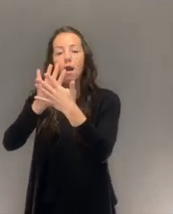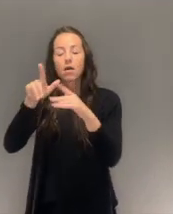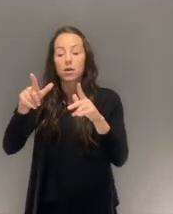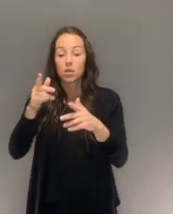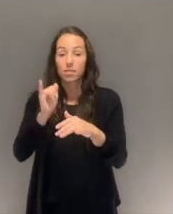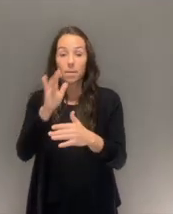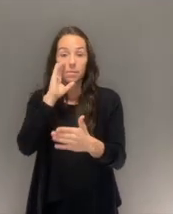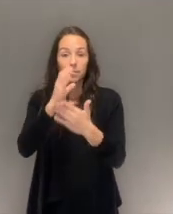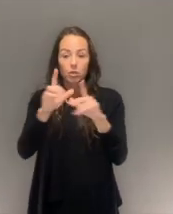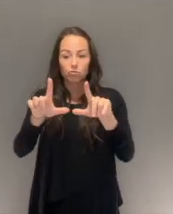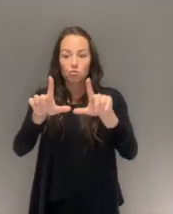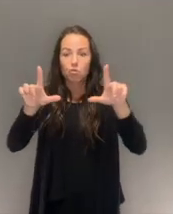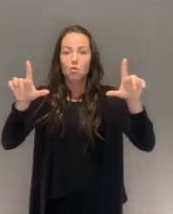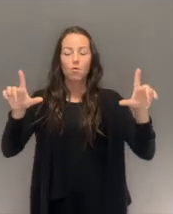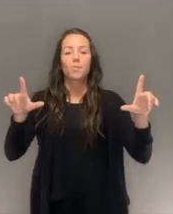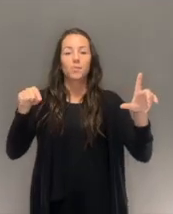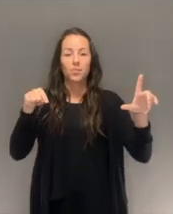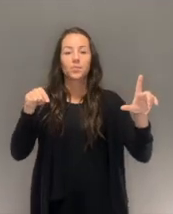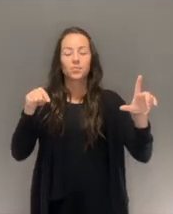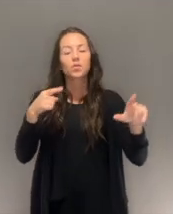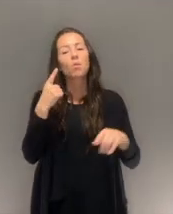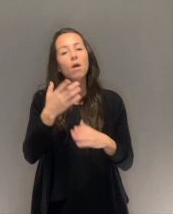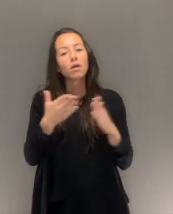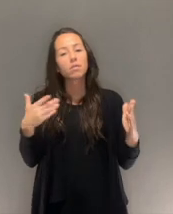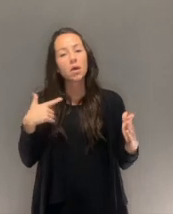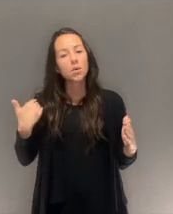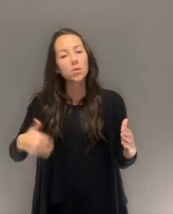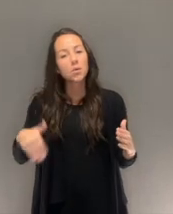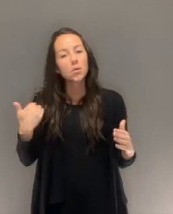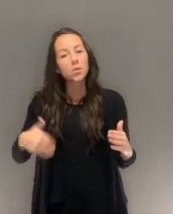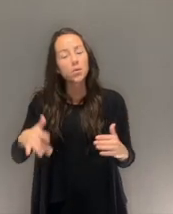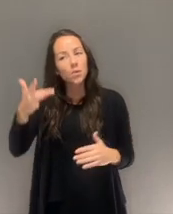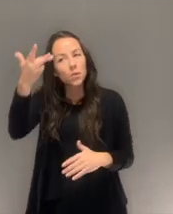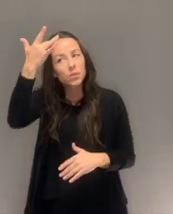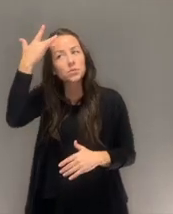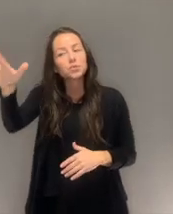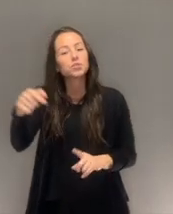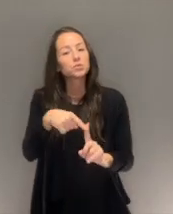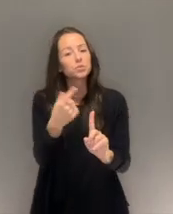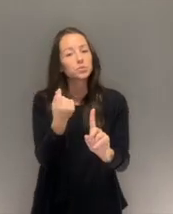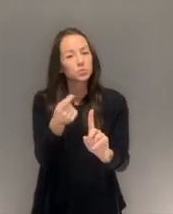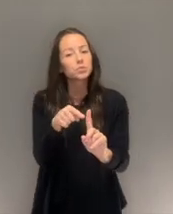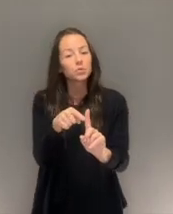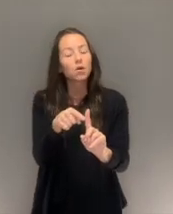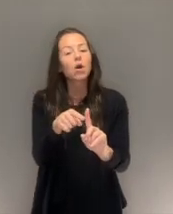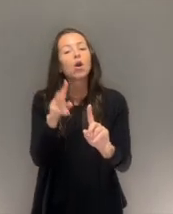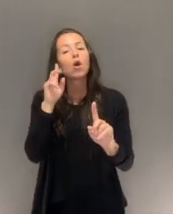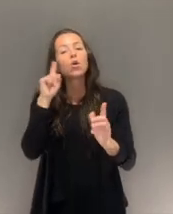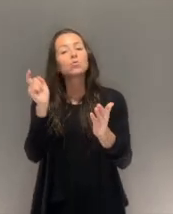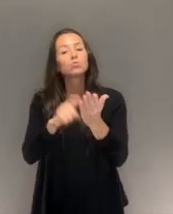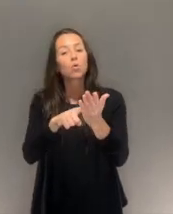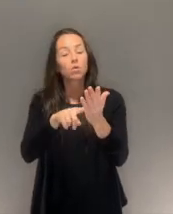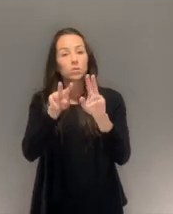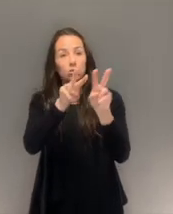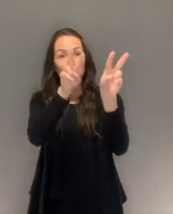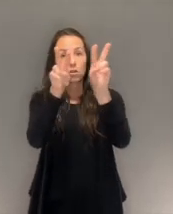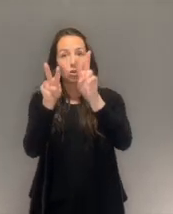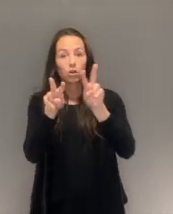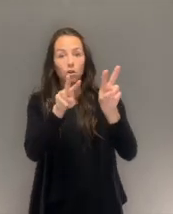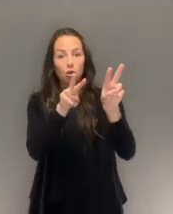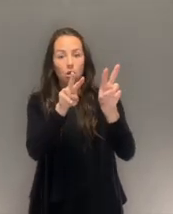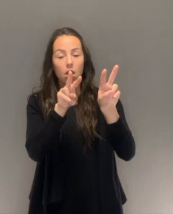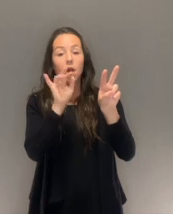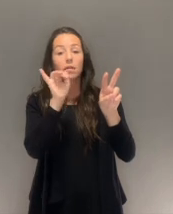on the image. Now, one of the things I really think is genius about this as well is if you look closely, all 4